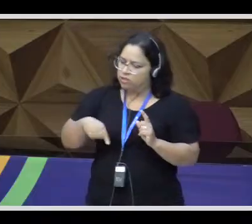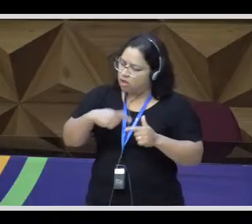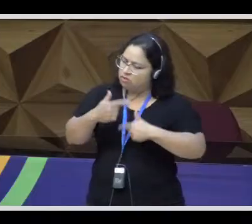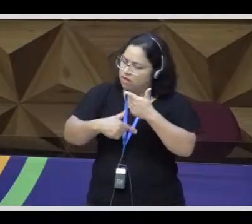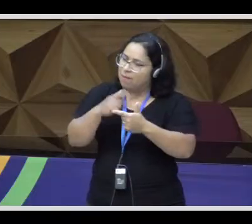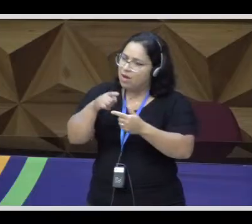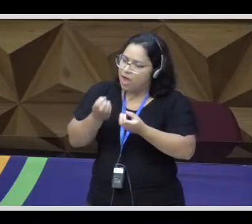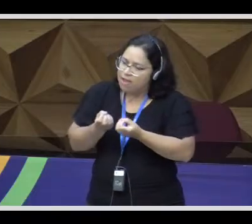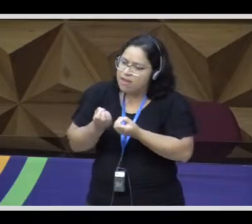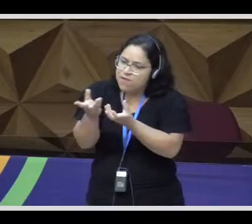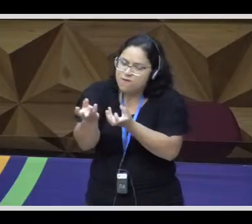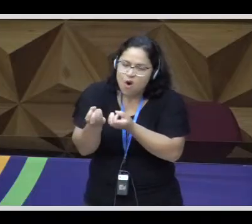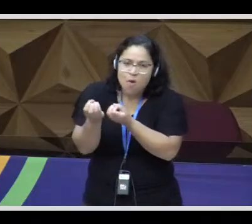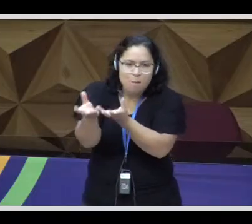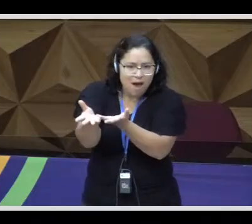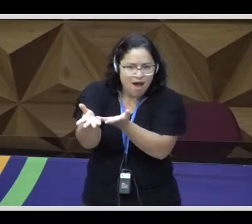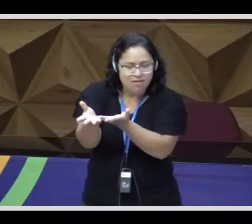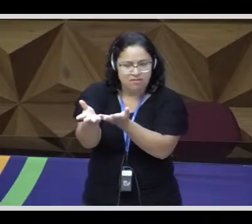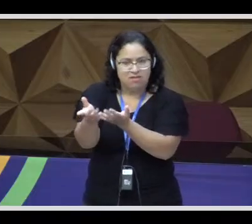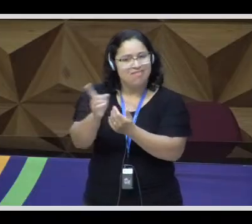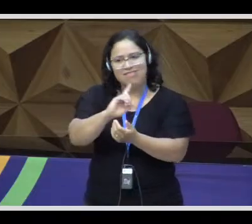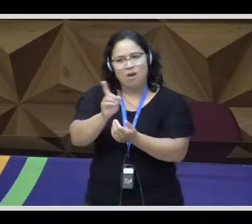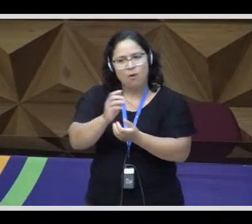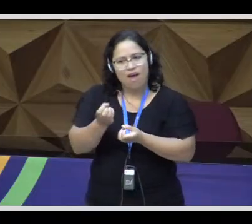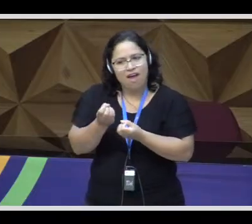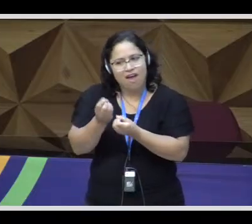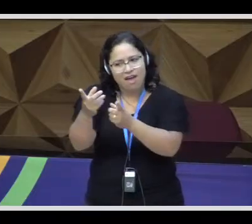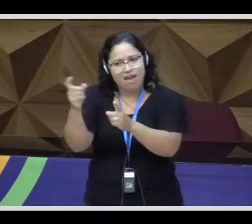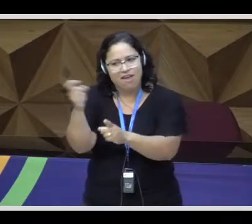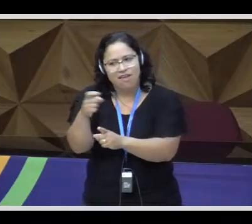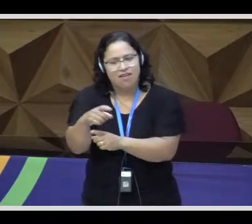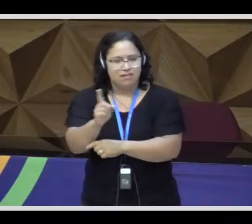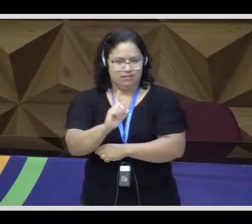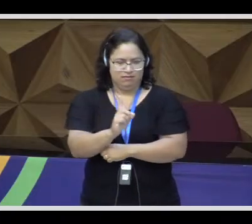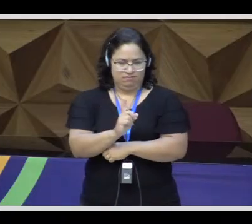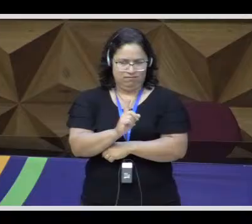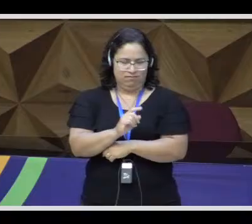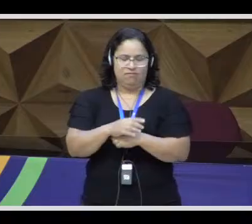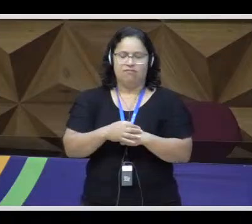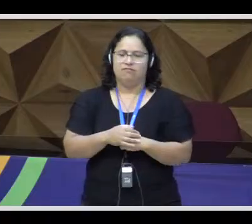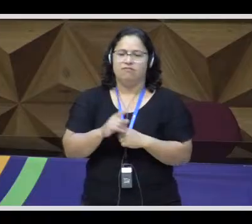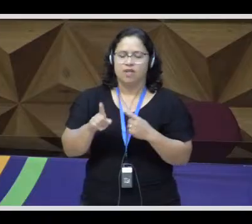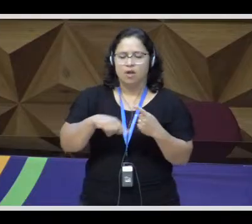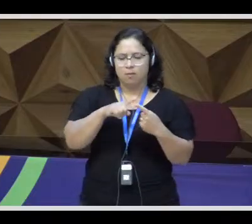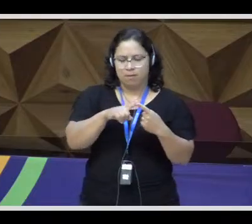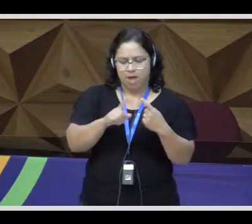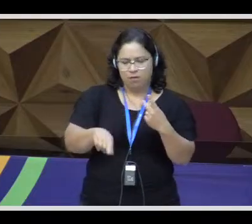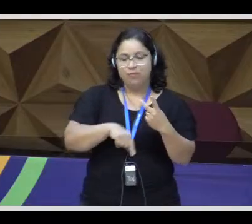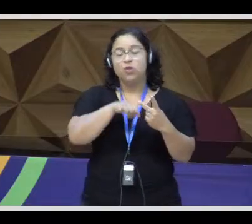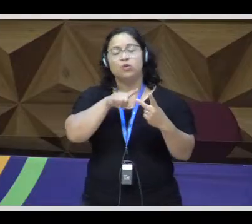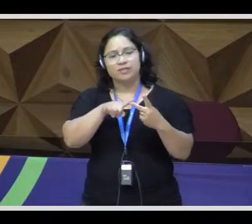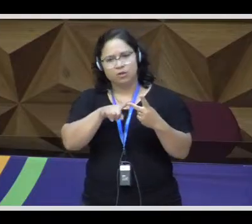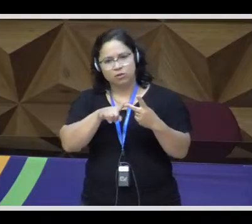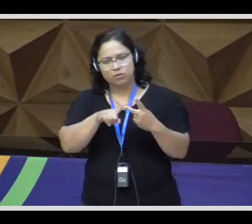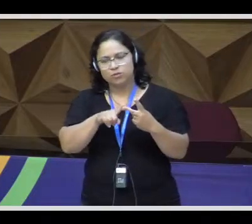have to go. So this is one limit that's very important. The second limit is we don't,